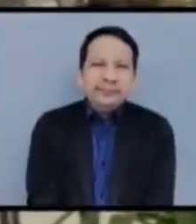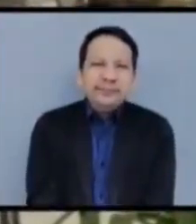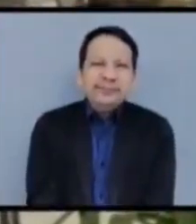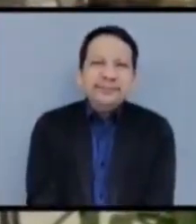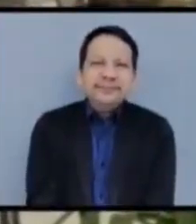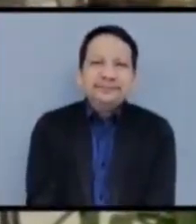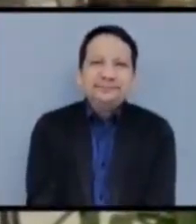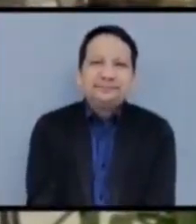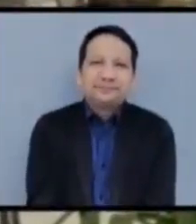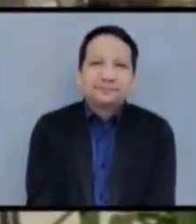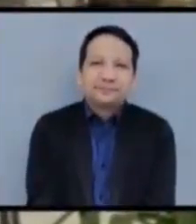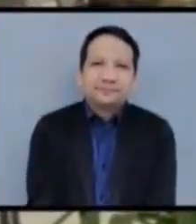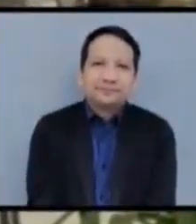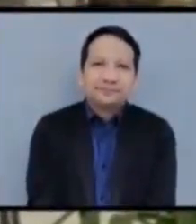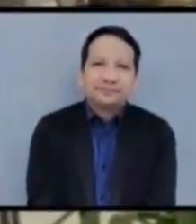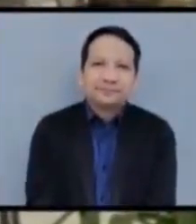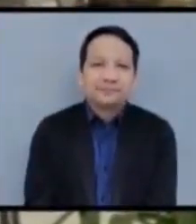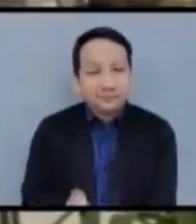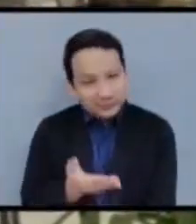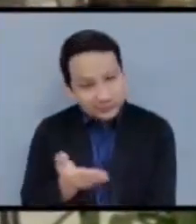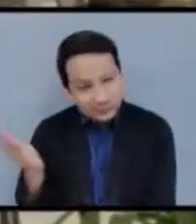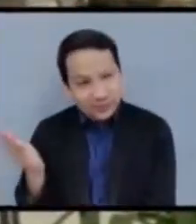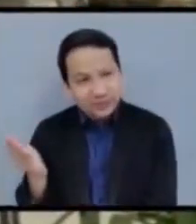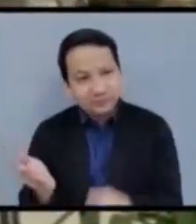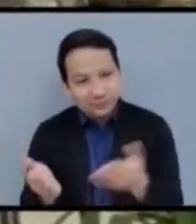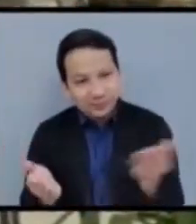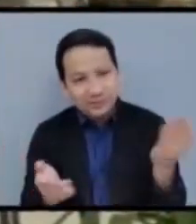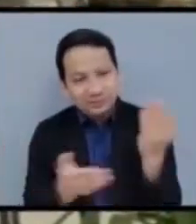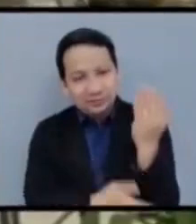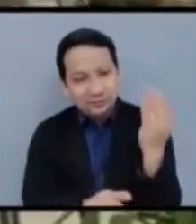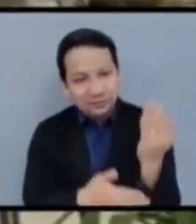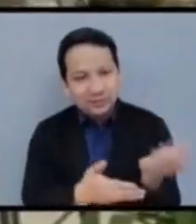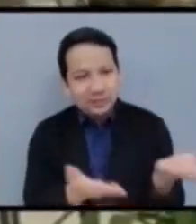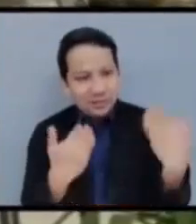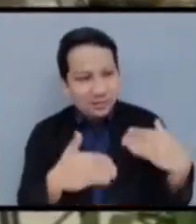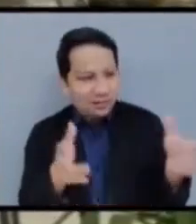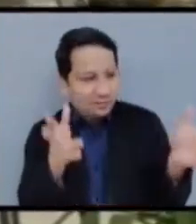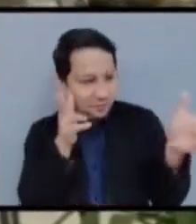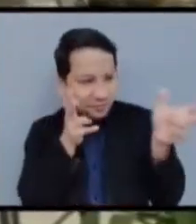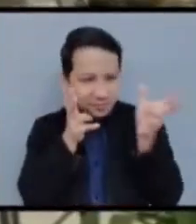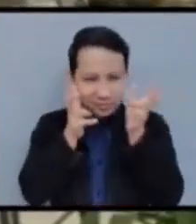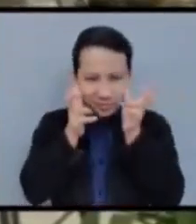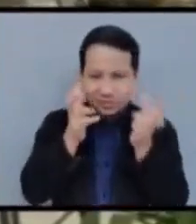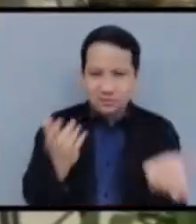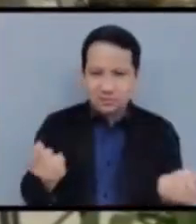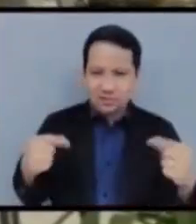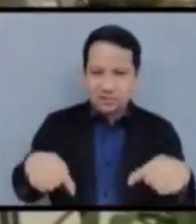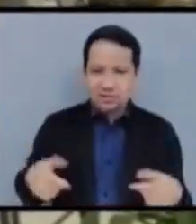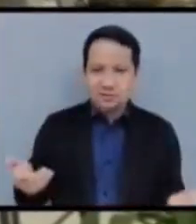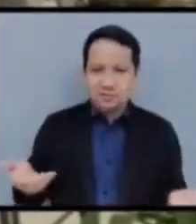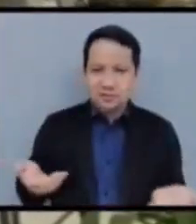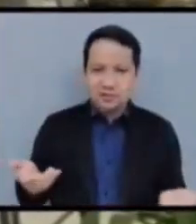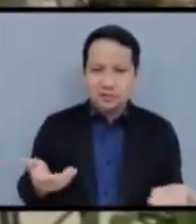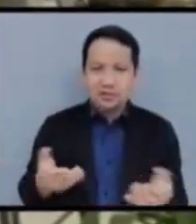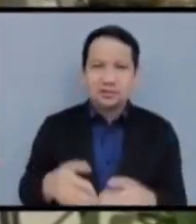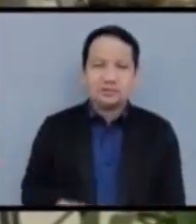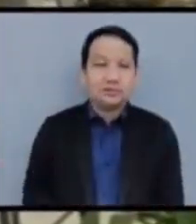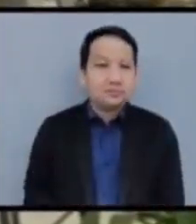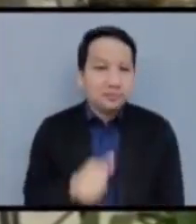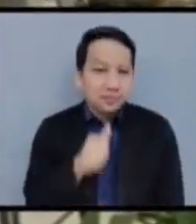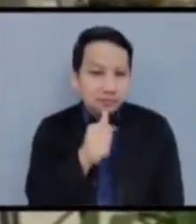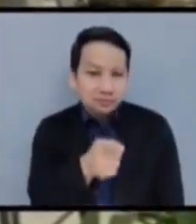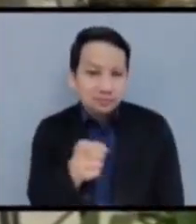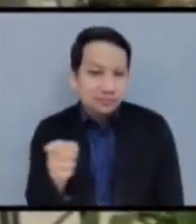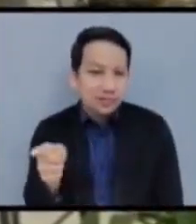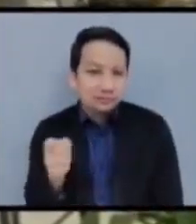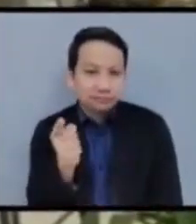Friends, Romans, countrymen, lend me your ears. I come to bury Caesar, not to